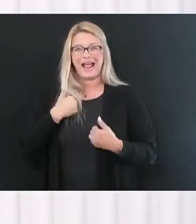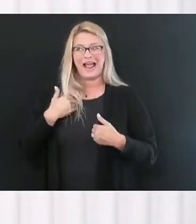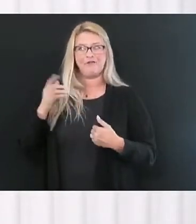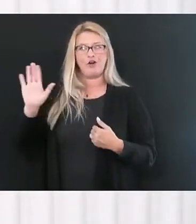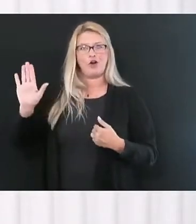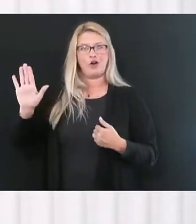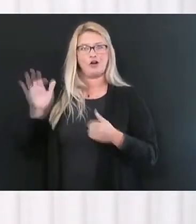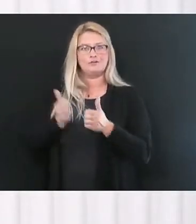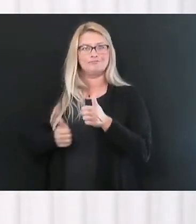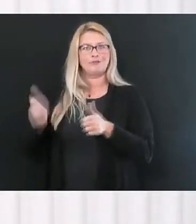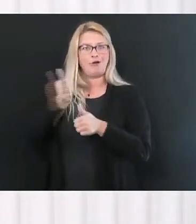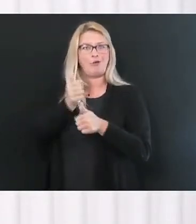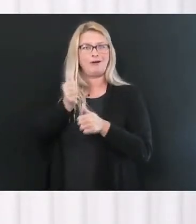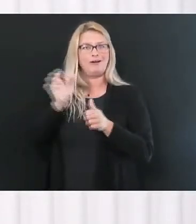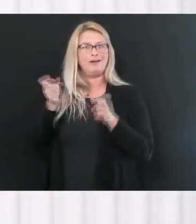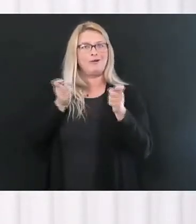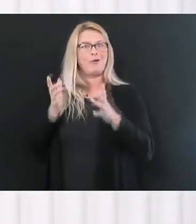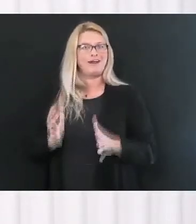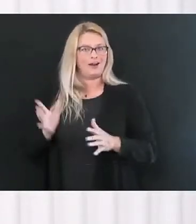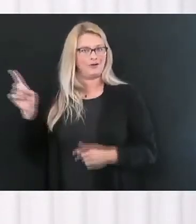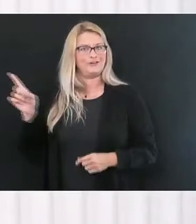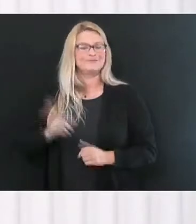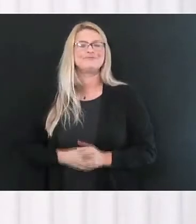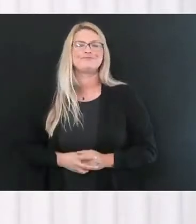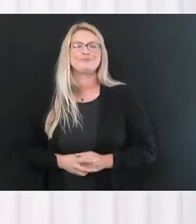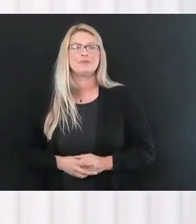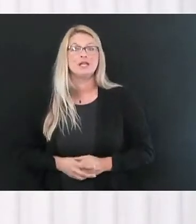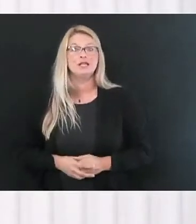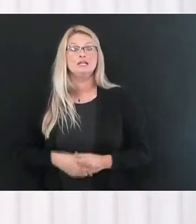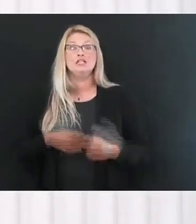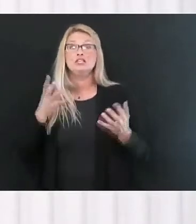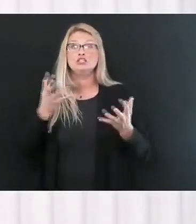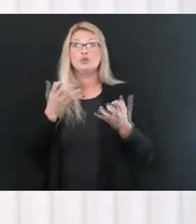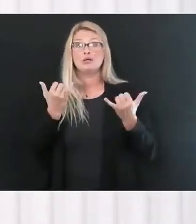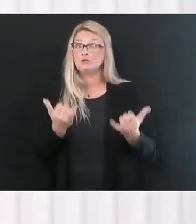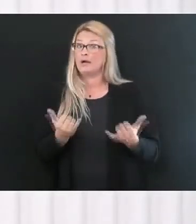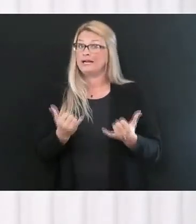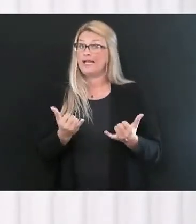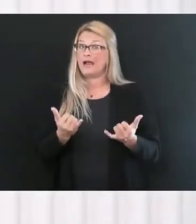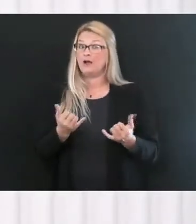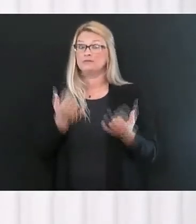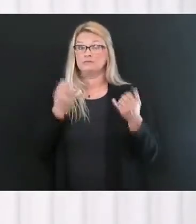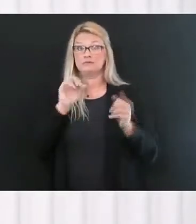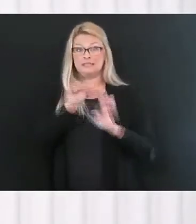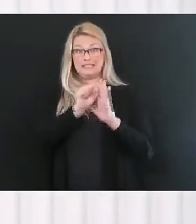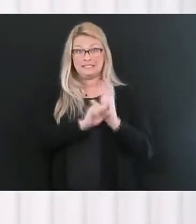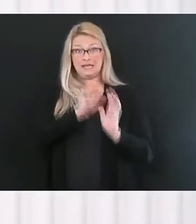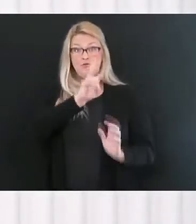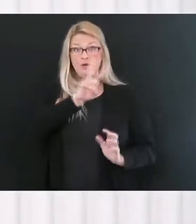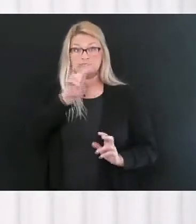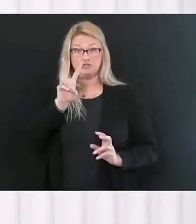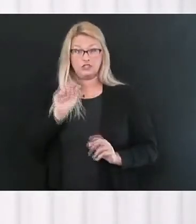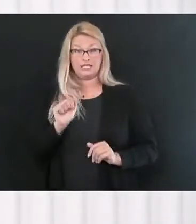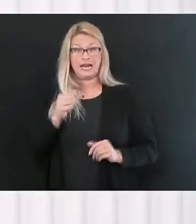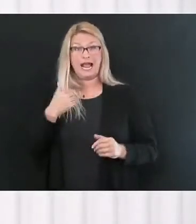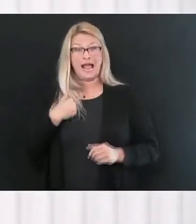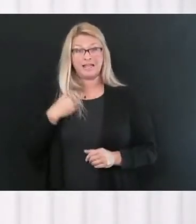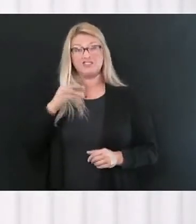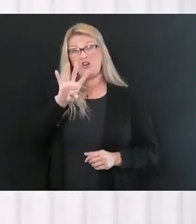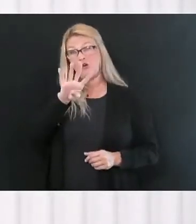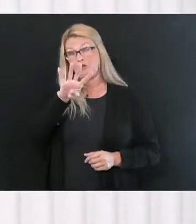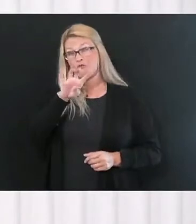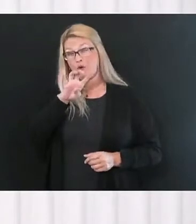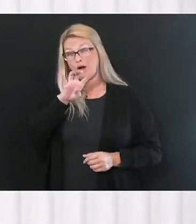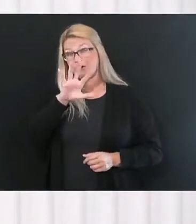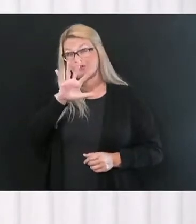and quickly got some information to me. And she wanted me to relay that right now, the state of West Virginia has about